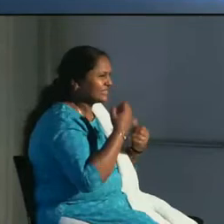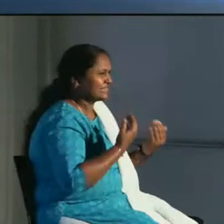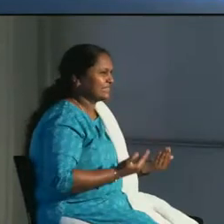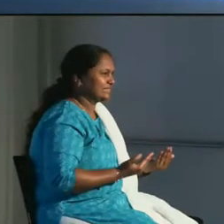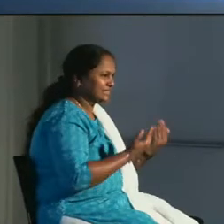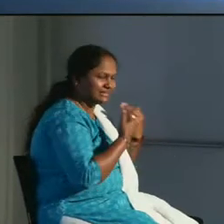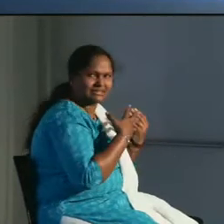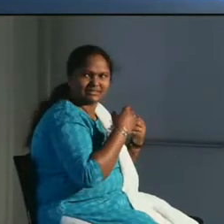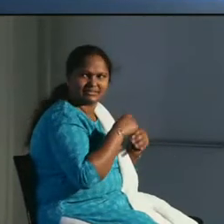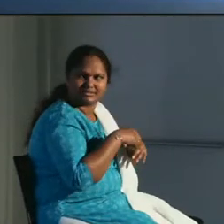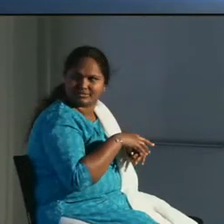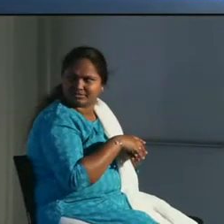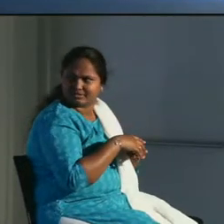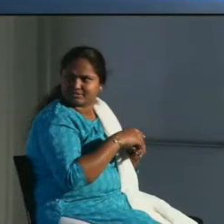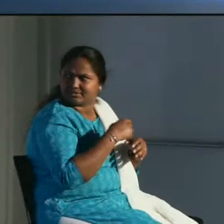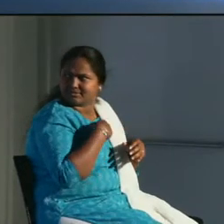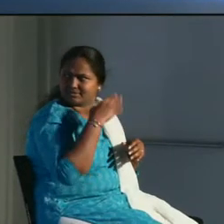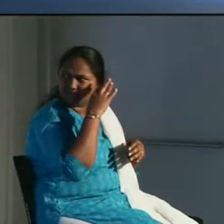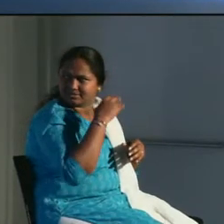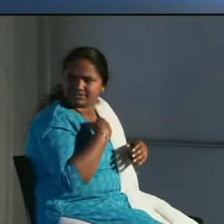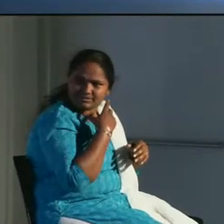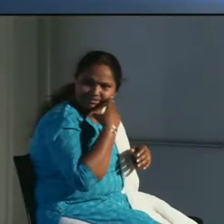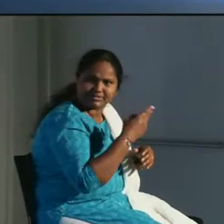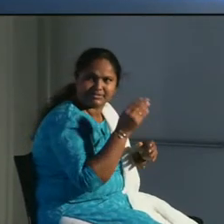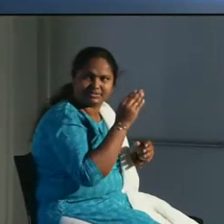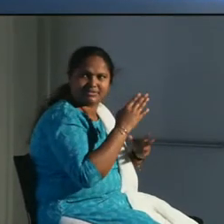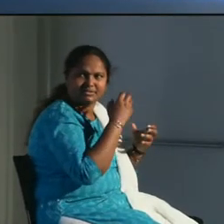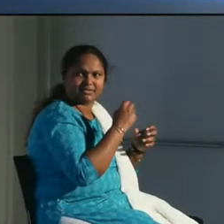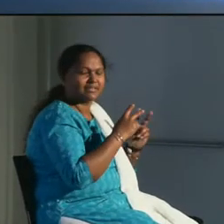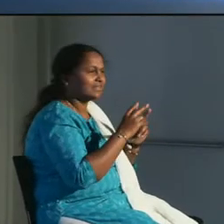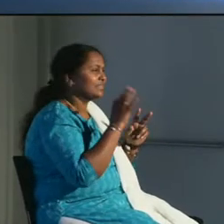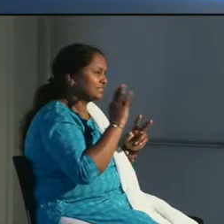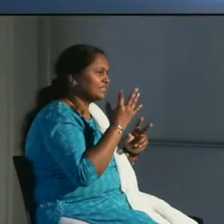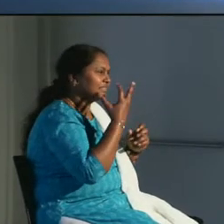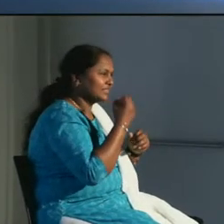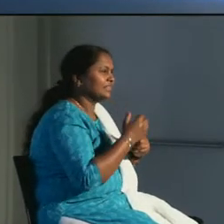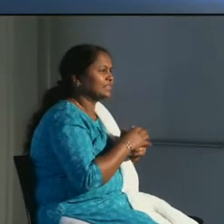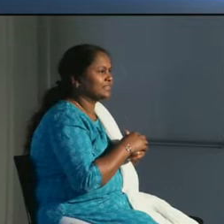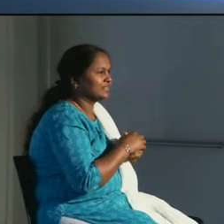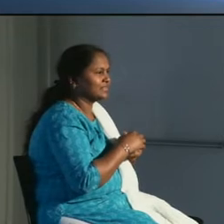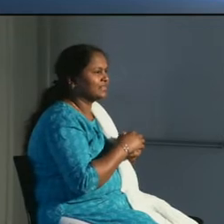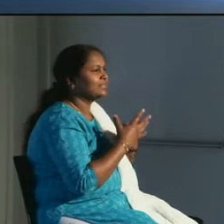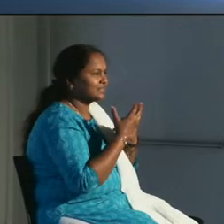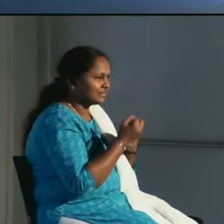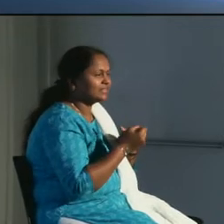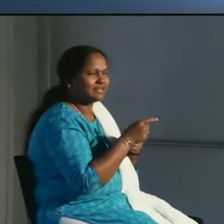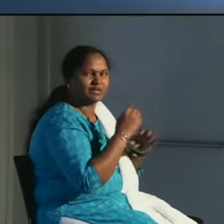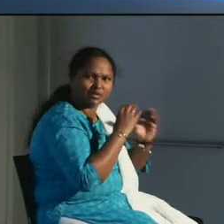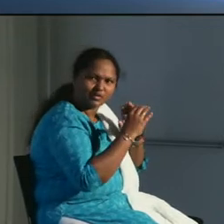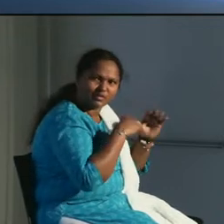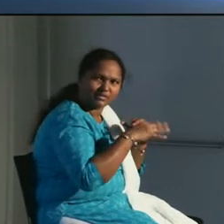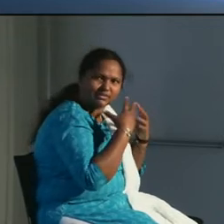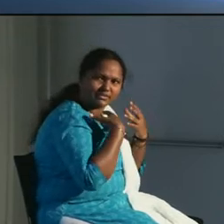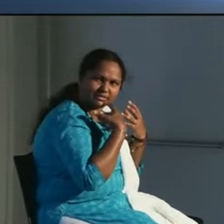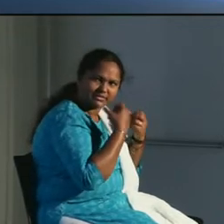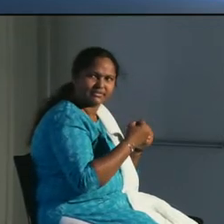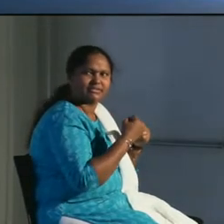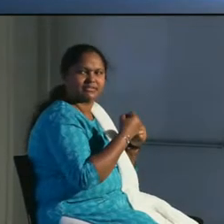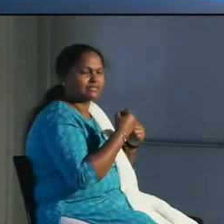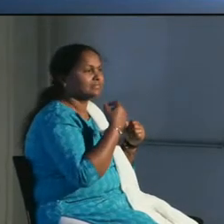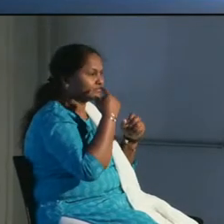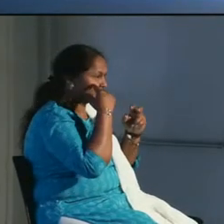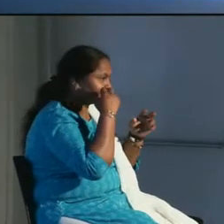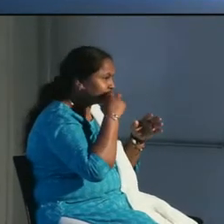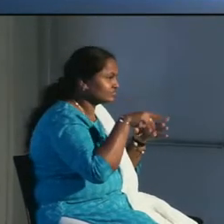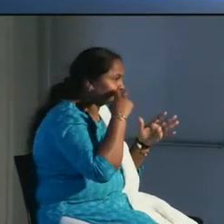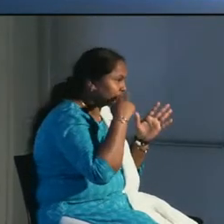jewelry. I have never seen a woman feel. This is so great. And it was these conversations, and it's the recognition